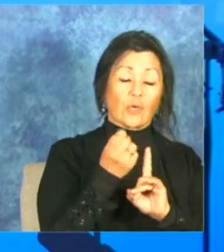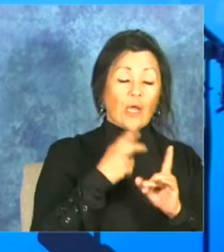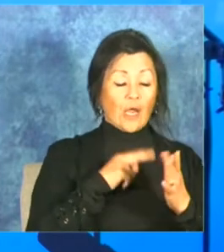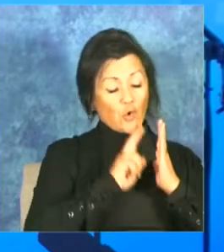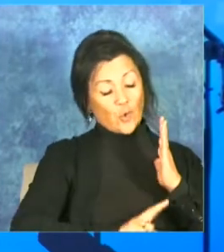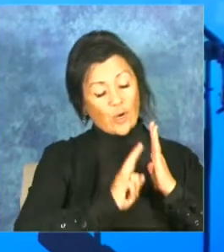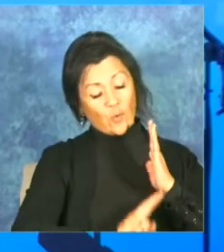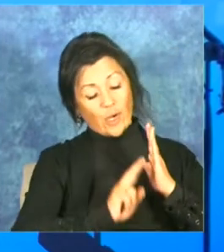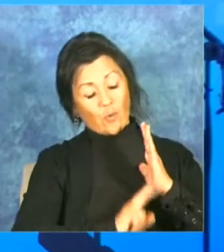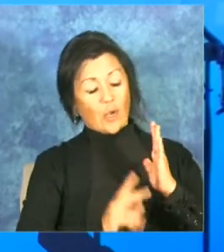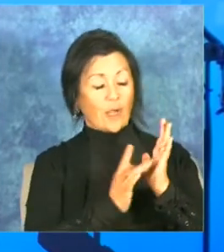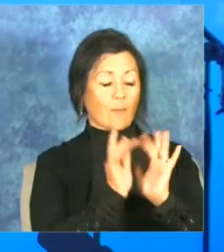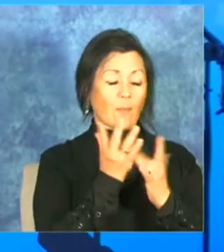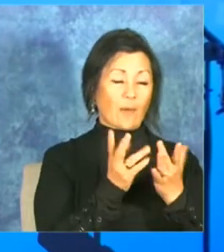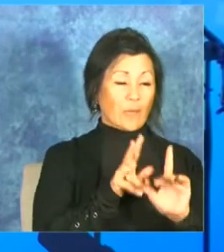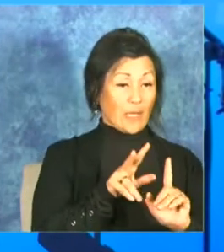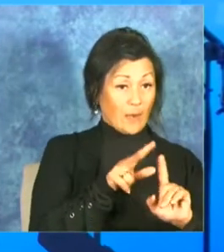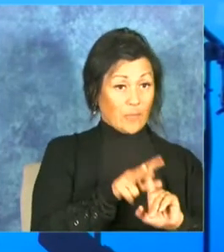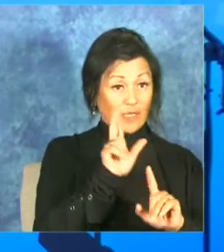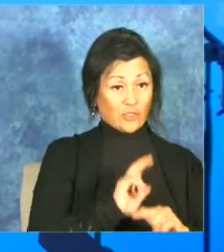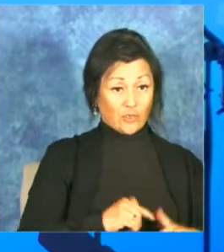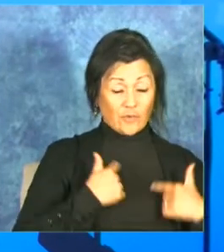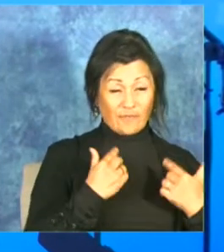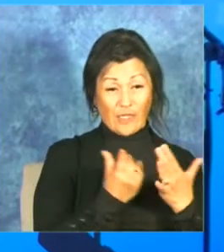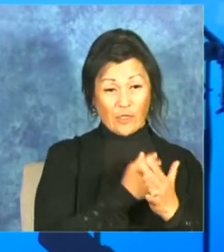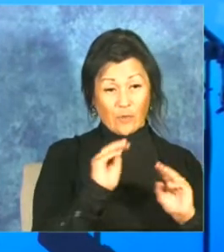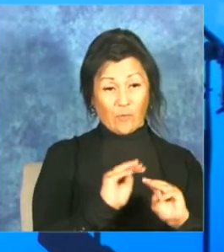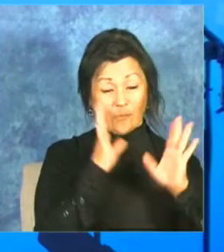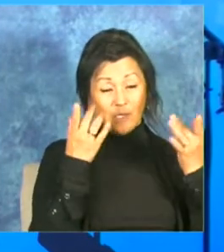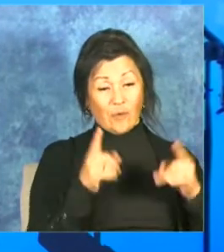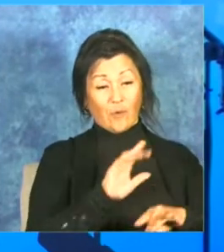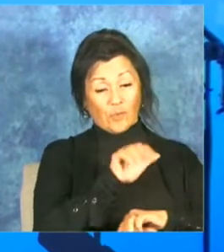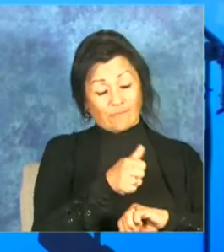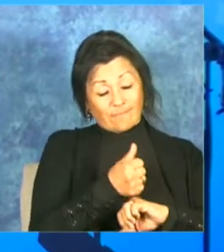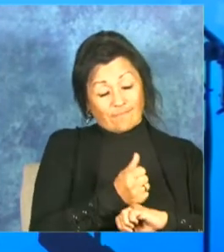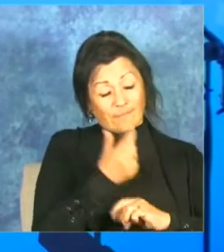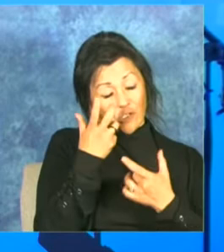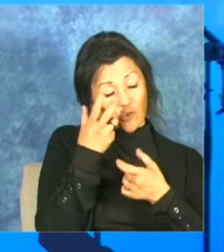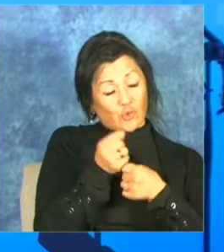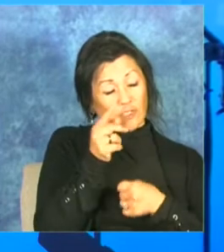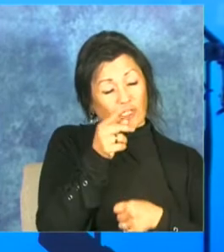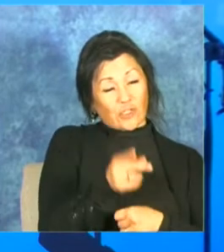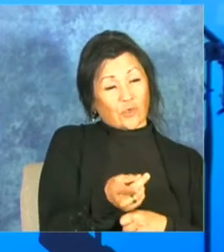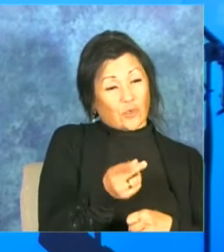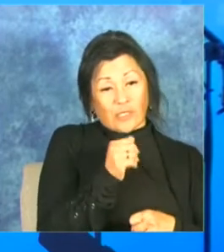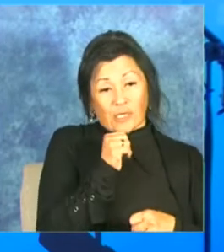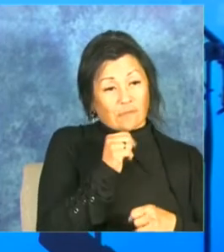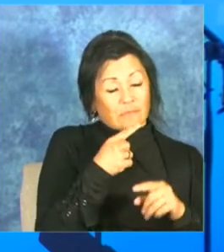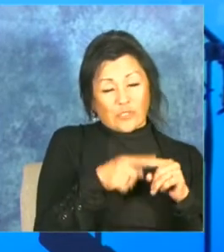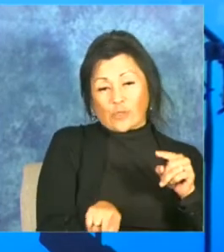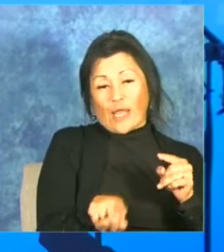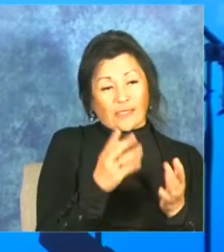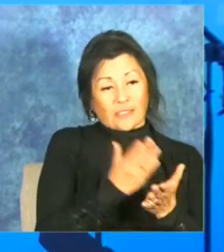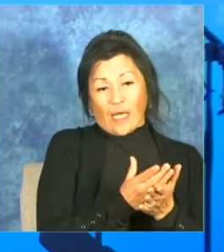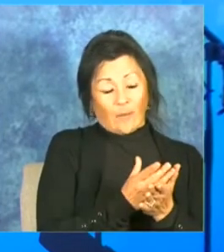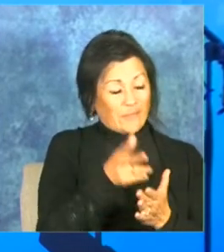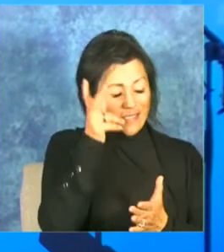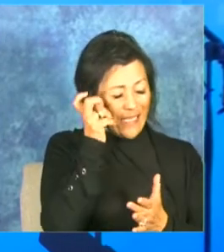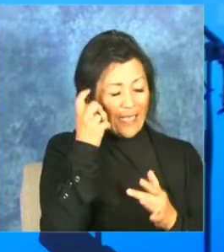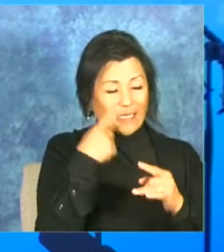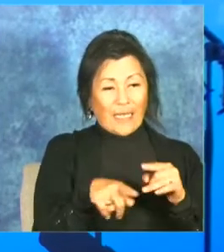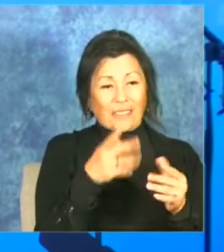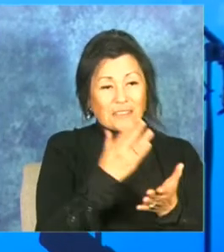and apply the truths to your life, that new miracle will establish a faith in you that will not be shaken by Satan or